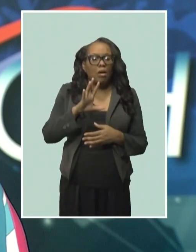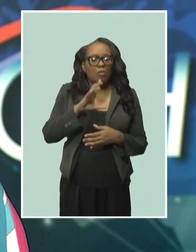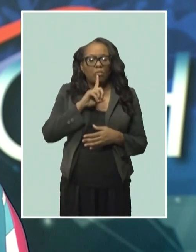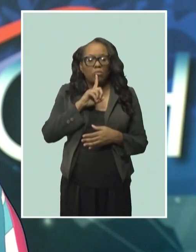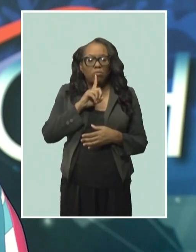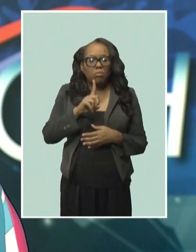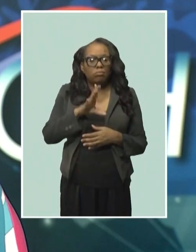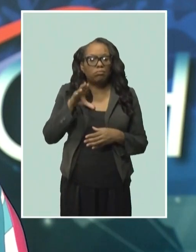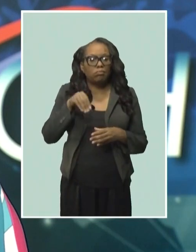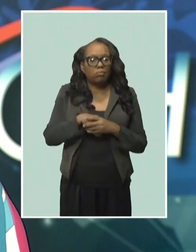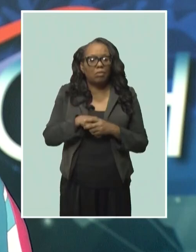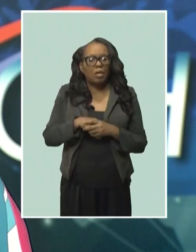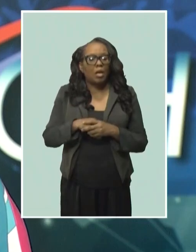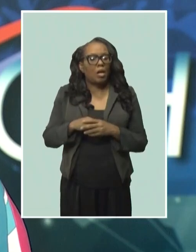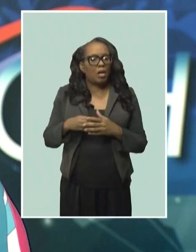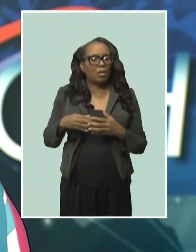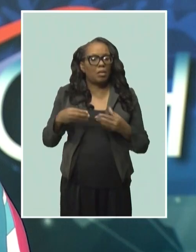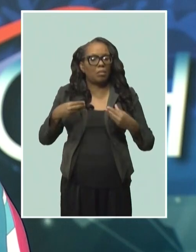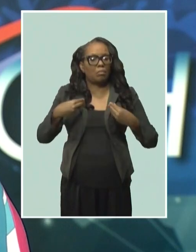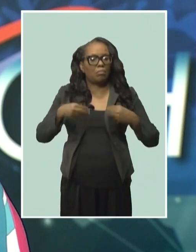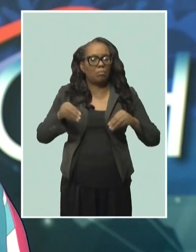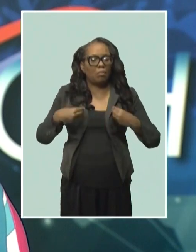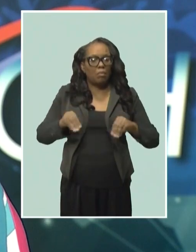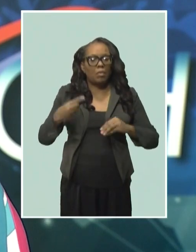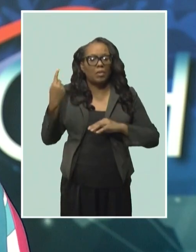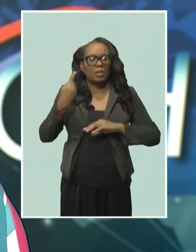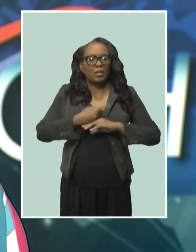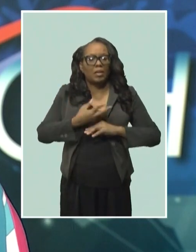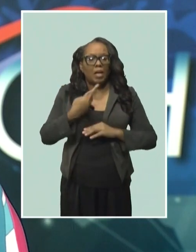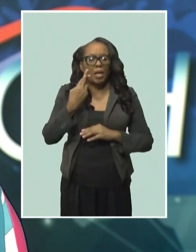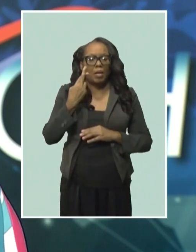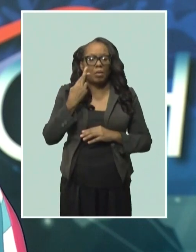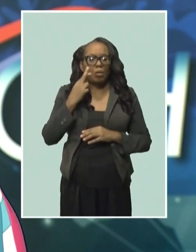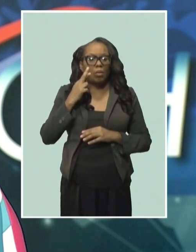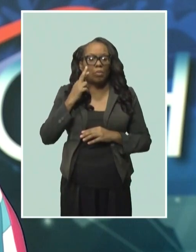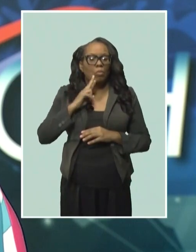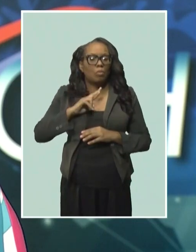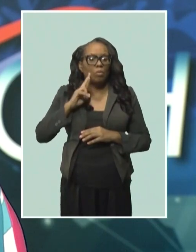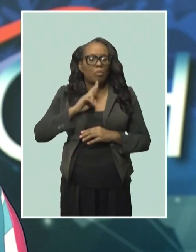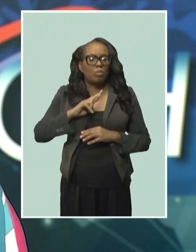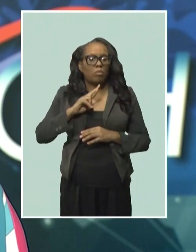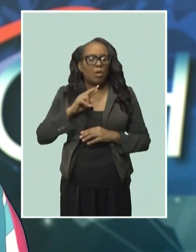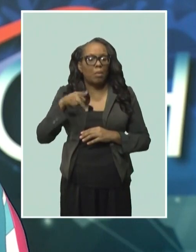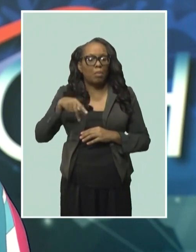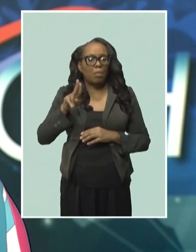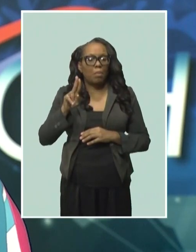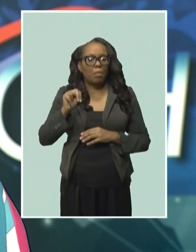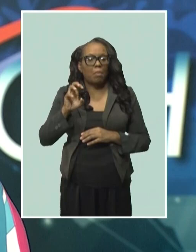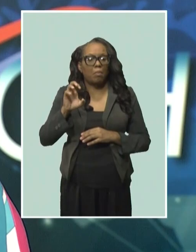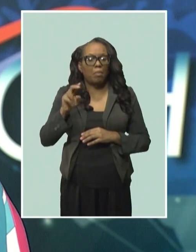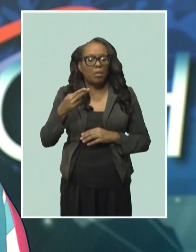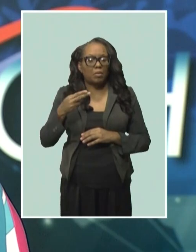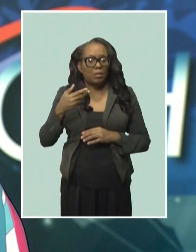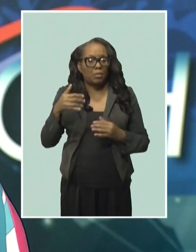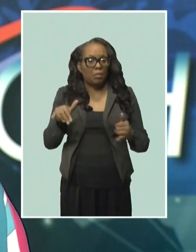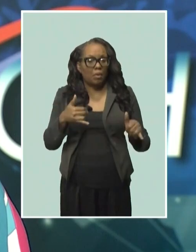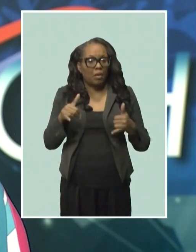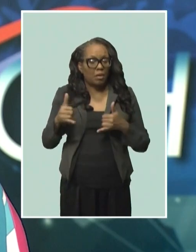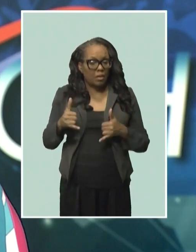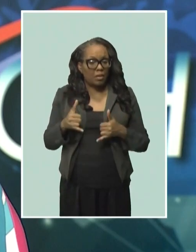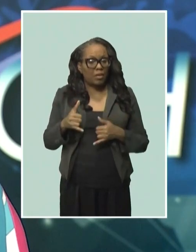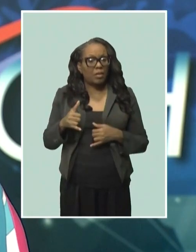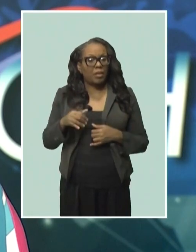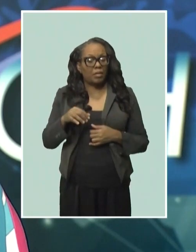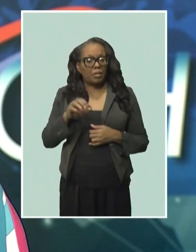Los Barbados Market Day and Rum Punch Party at the Ross Trevor Hotel in St. Lawrence Gap, Christchurch. Yes, officials said